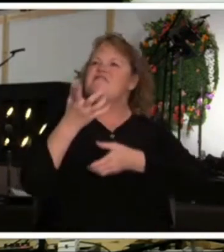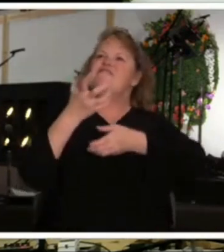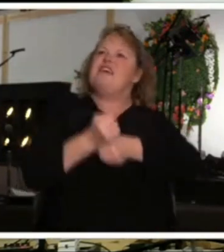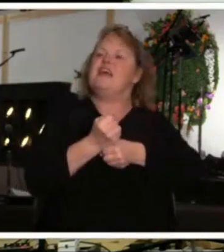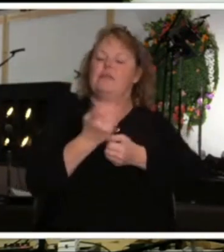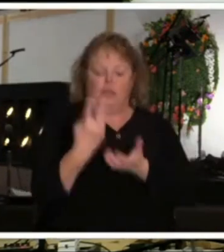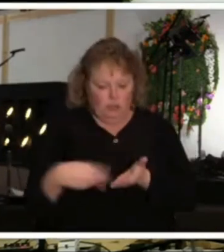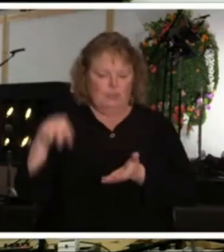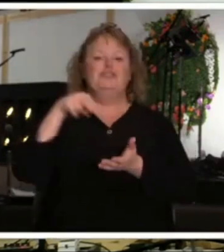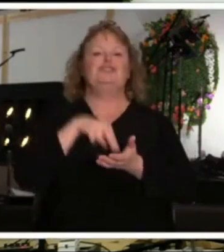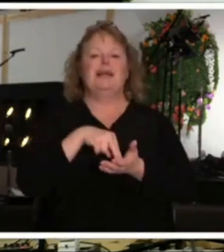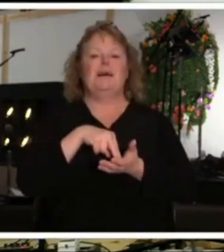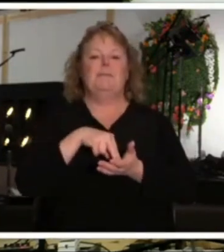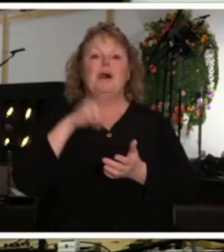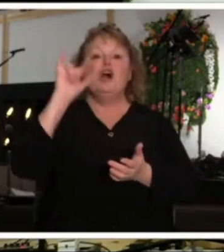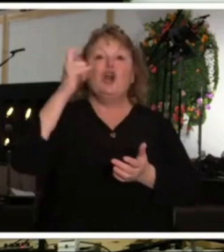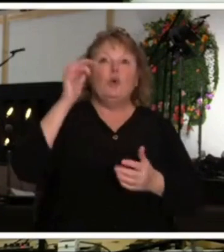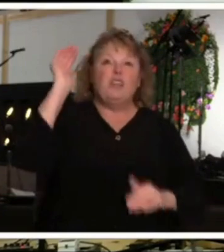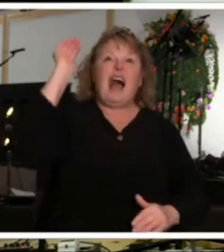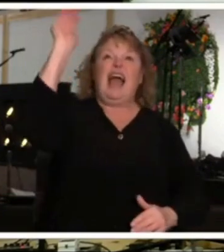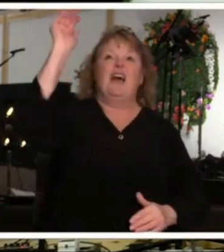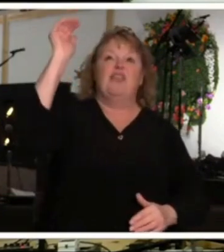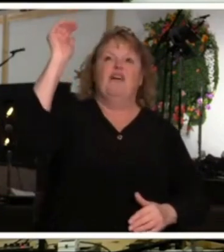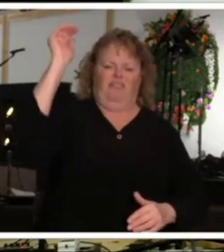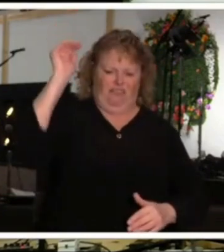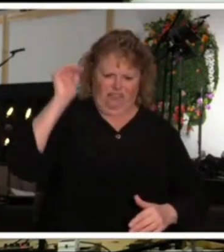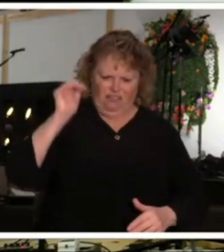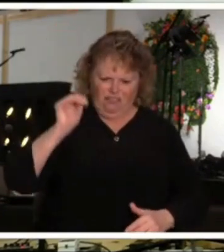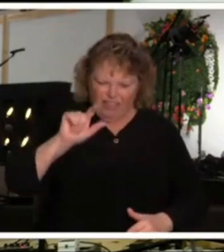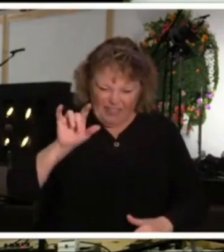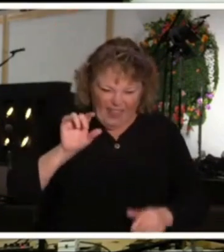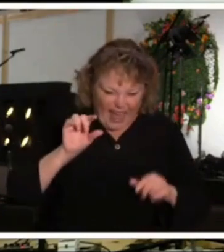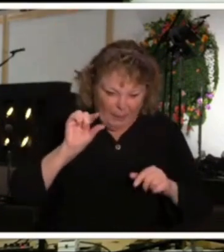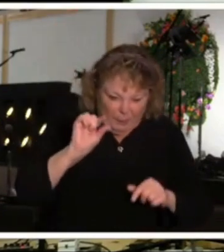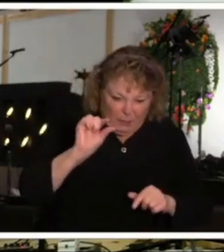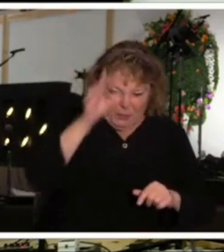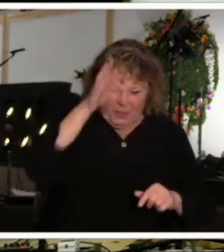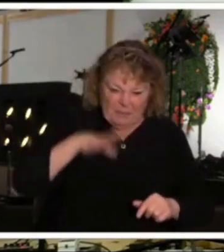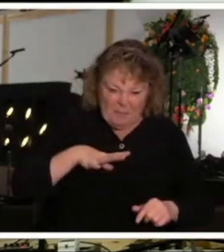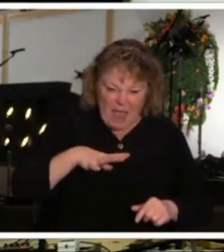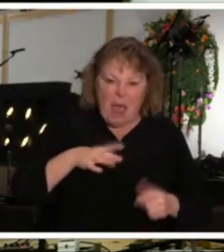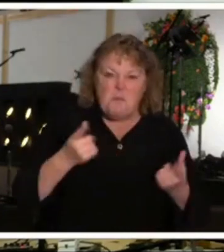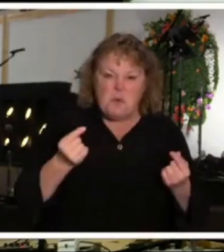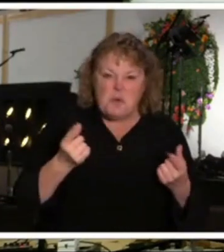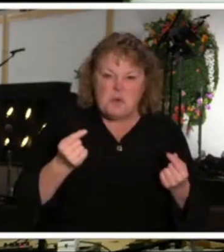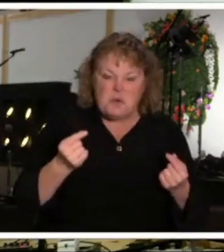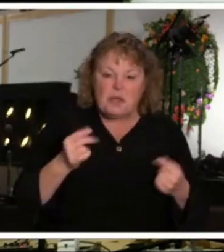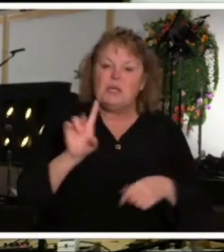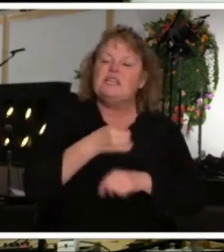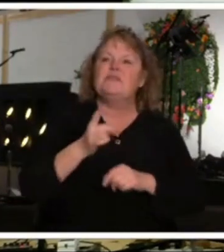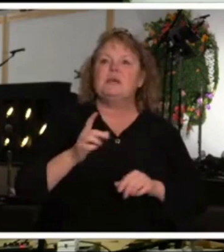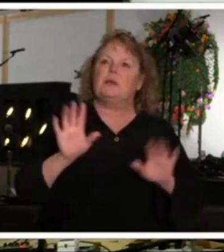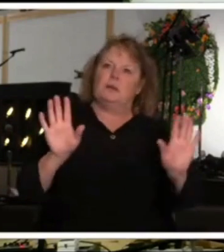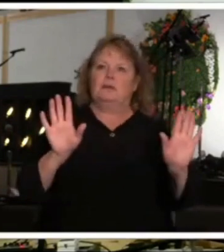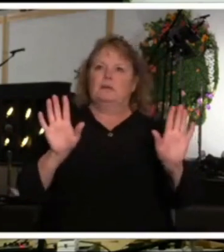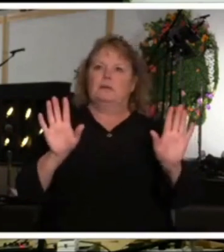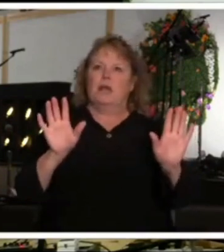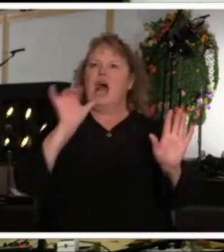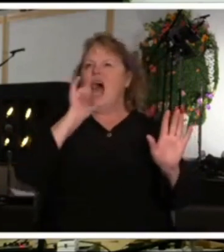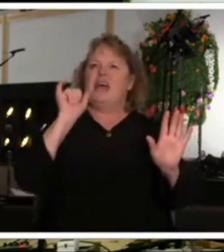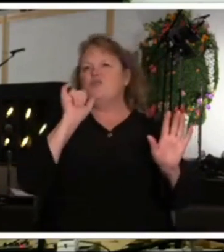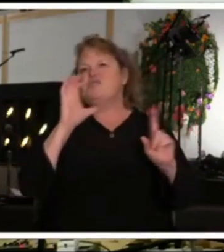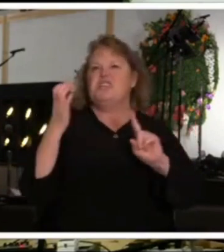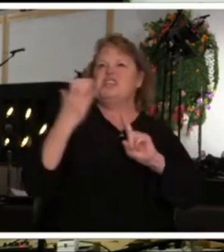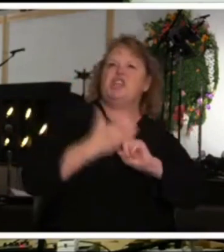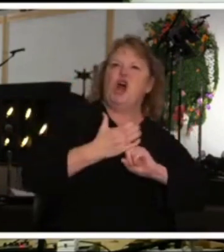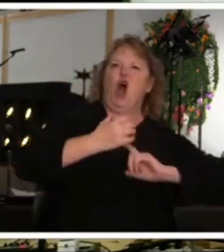up. Goliath was insulted, like, you bringing this little dude to fight me? And David was like, yo, man, I don't need no armor. All